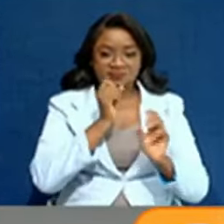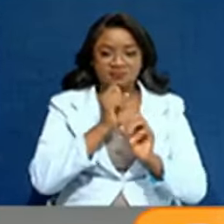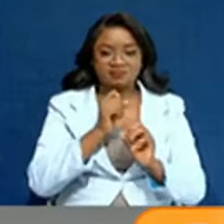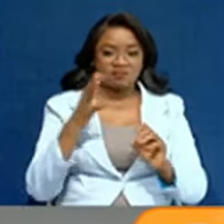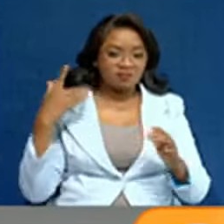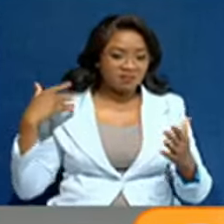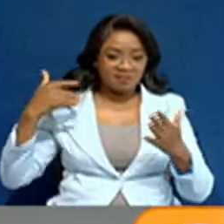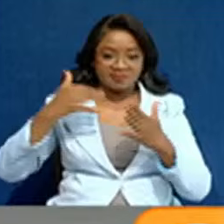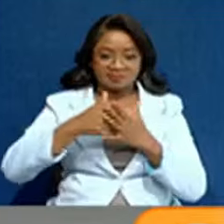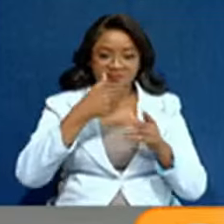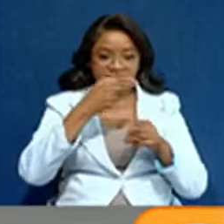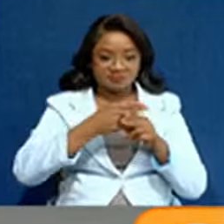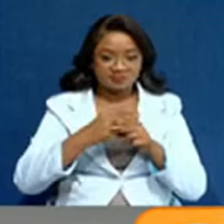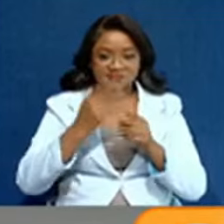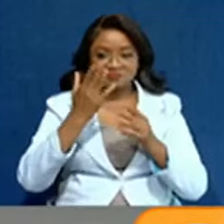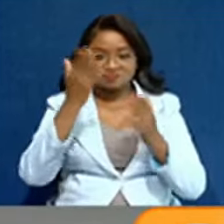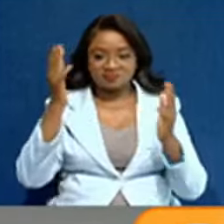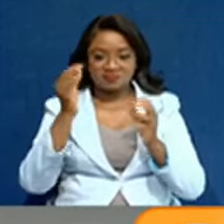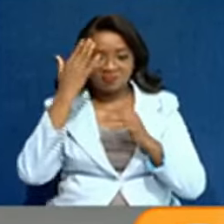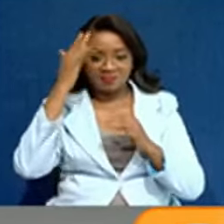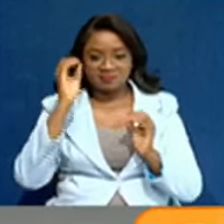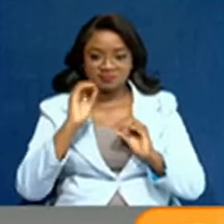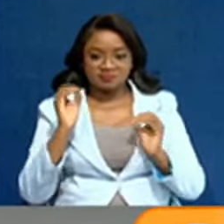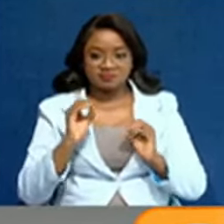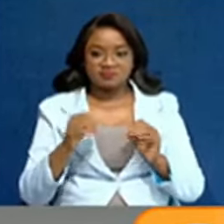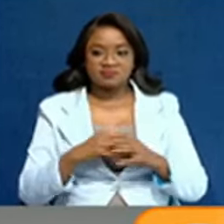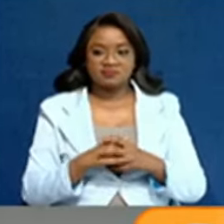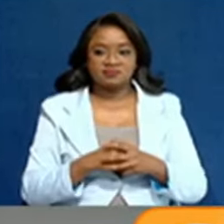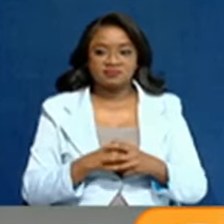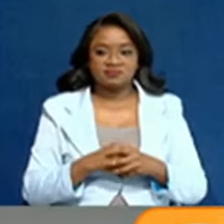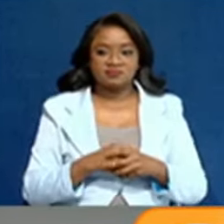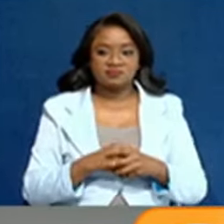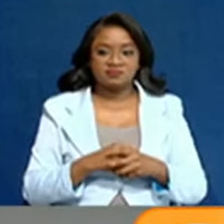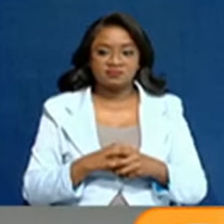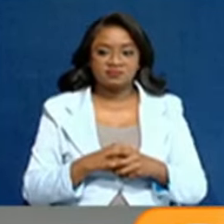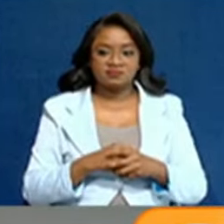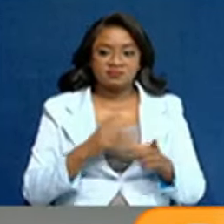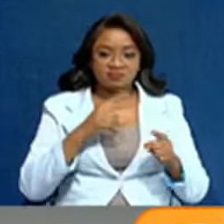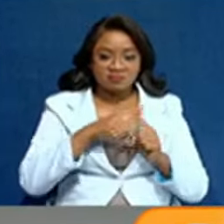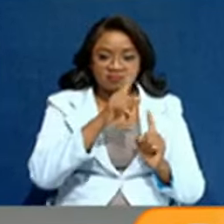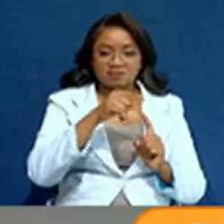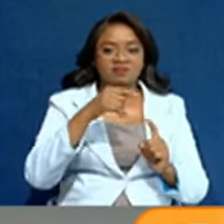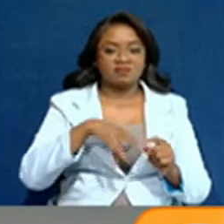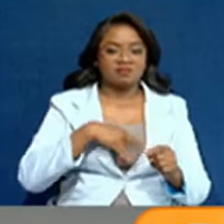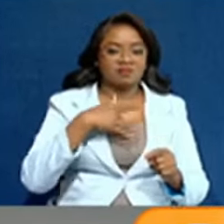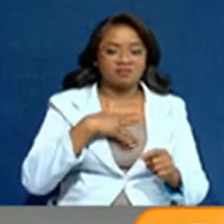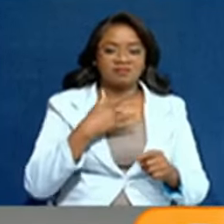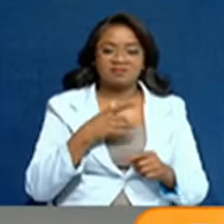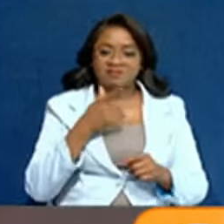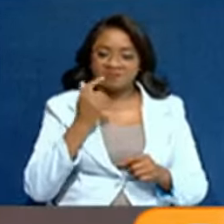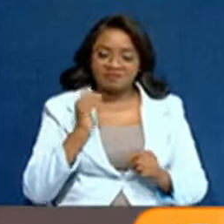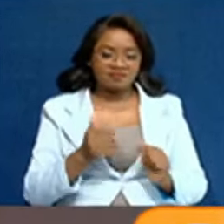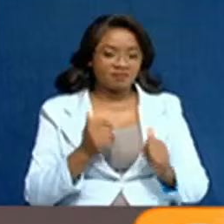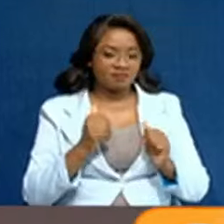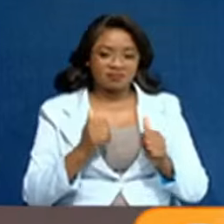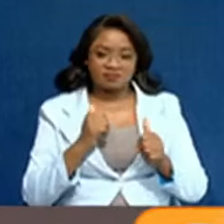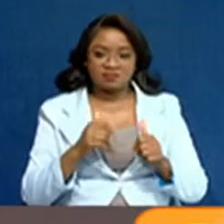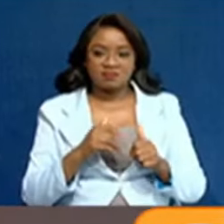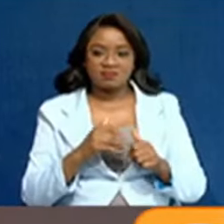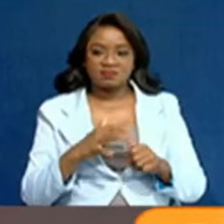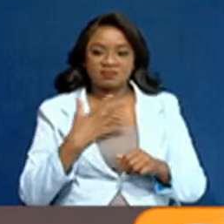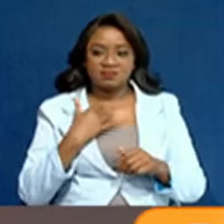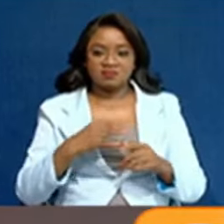profile, as many globally acclaimed artists do, had in his own eyes gone over and beyond to impress